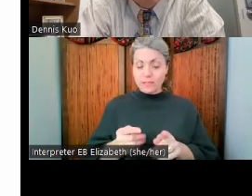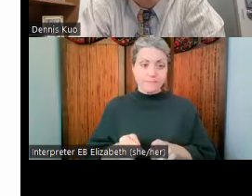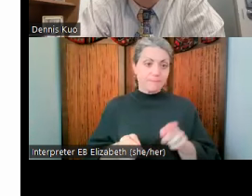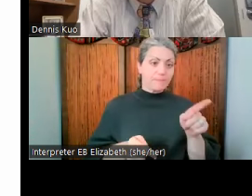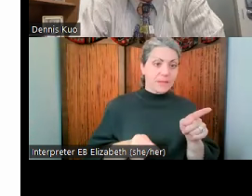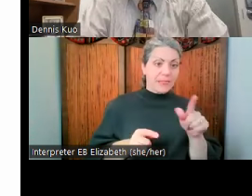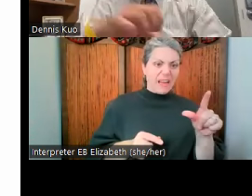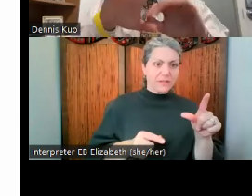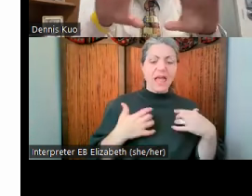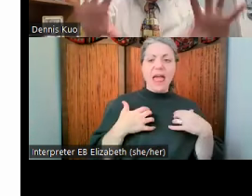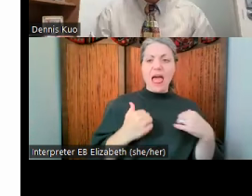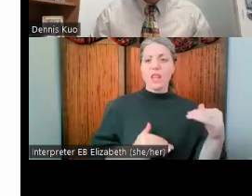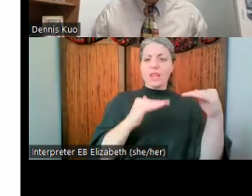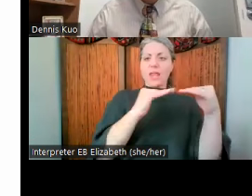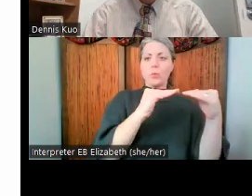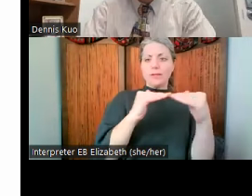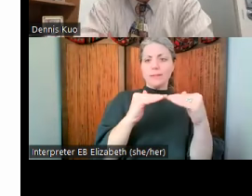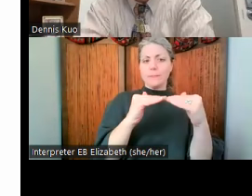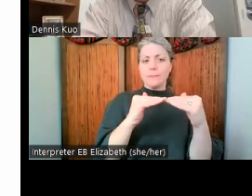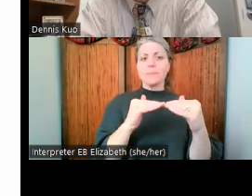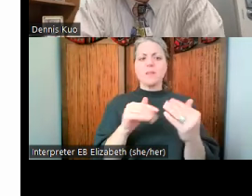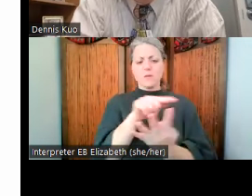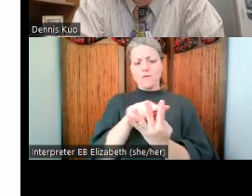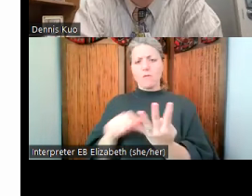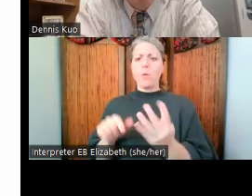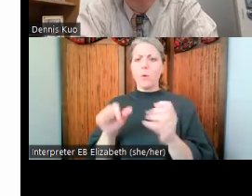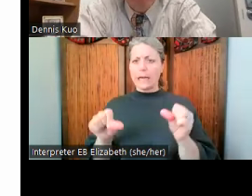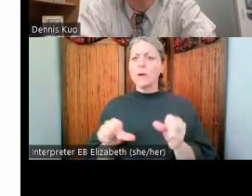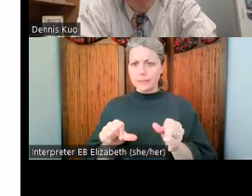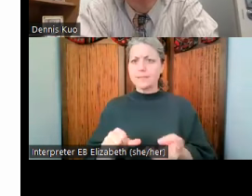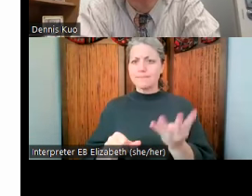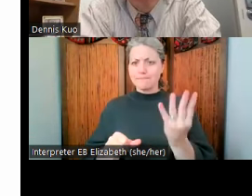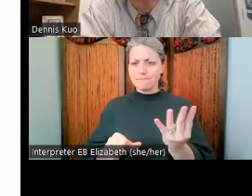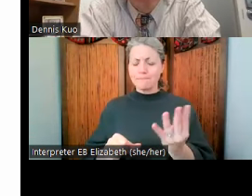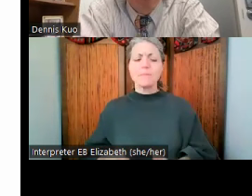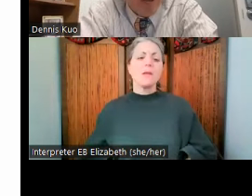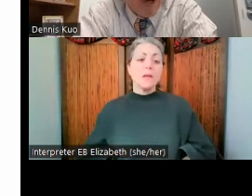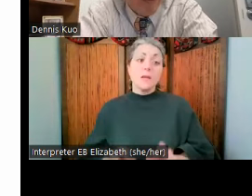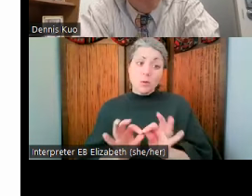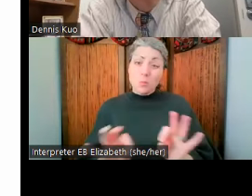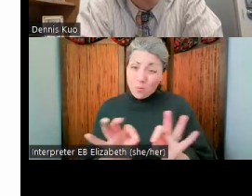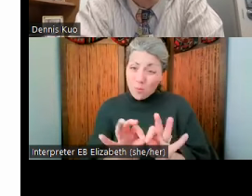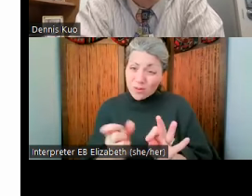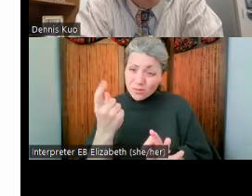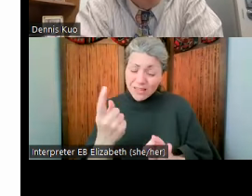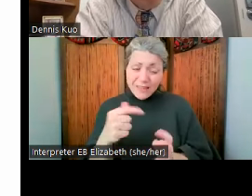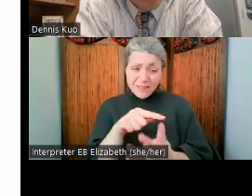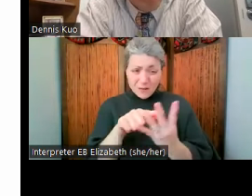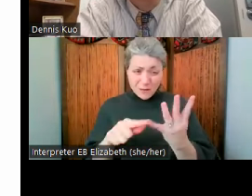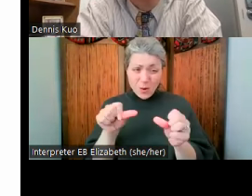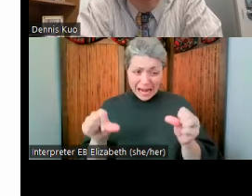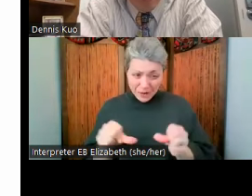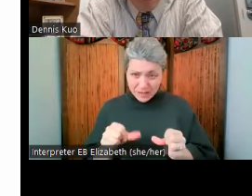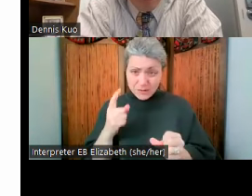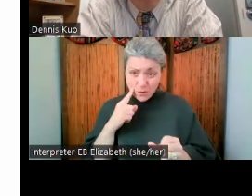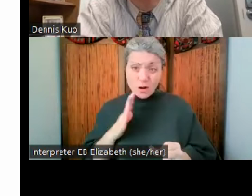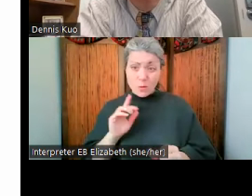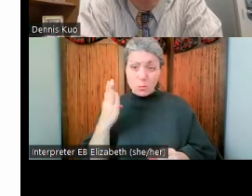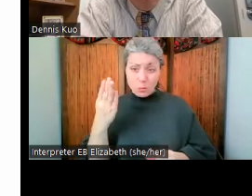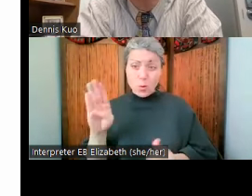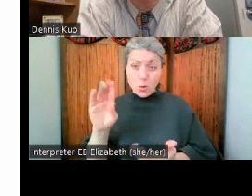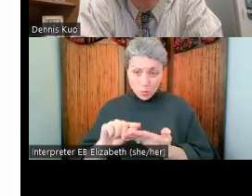it's health equity. So we'll delve into these 4 areas, but it's important to understand that these 4 areas for the blueprint for